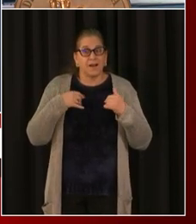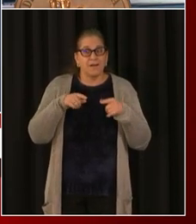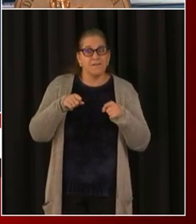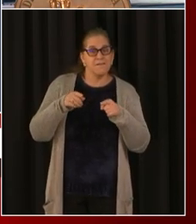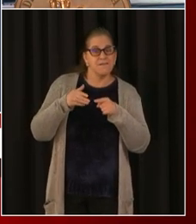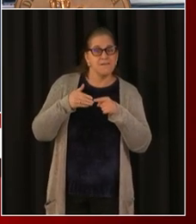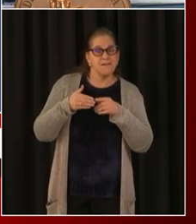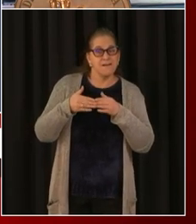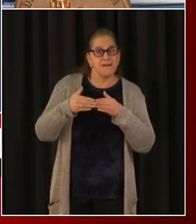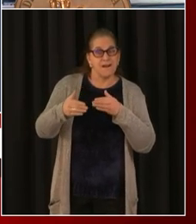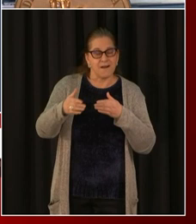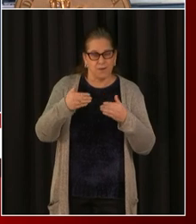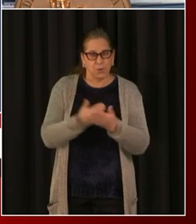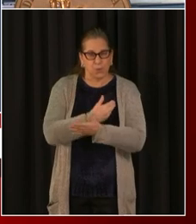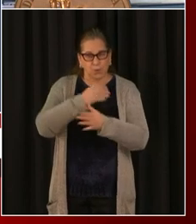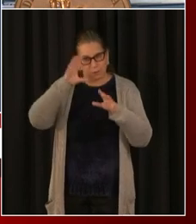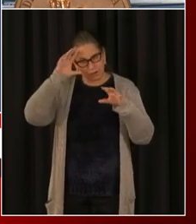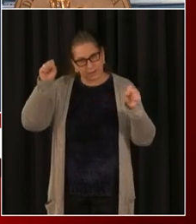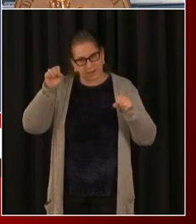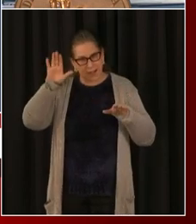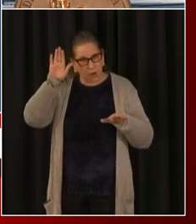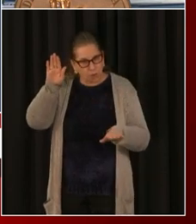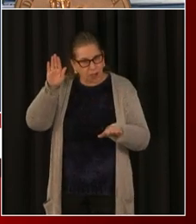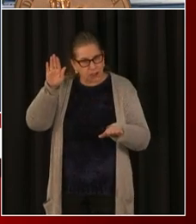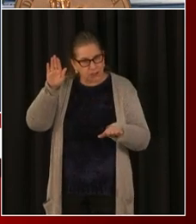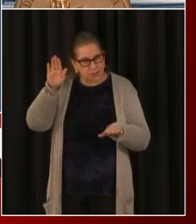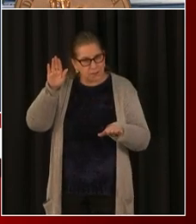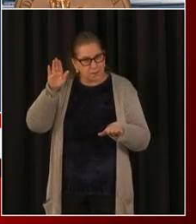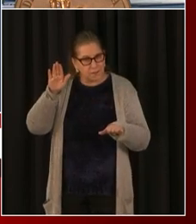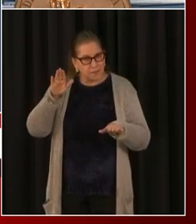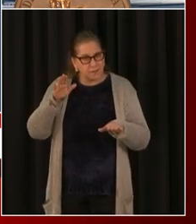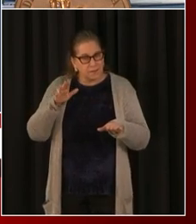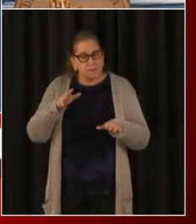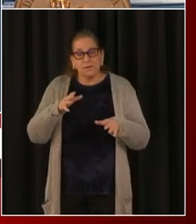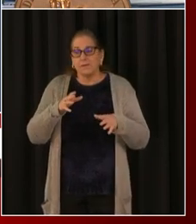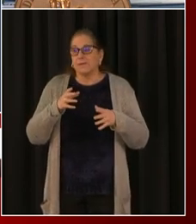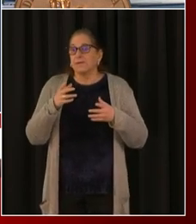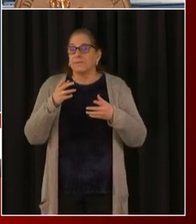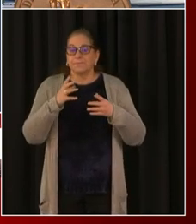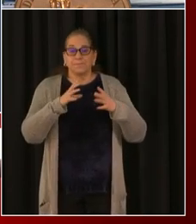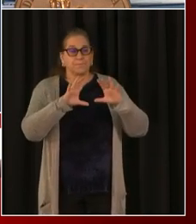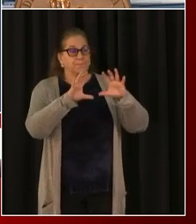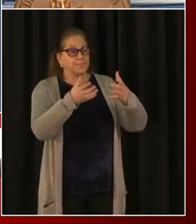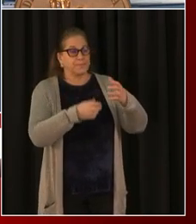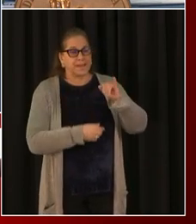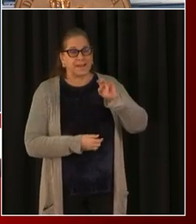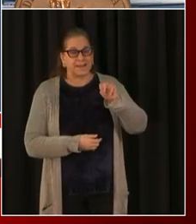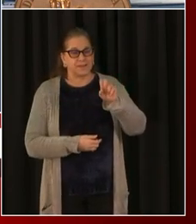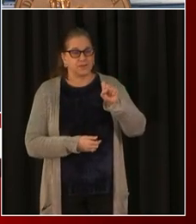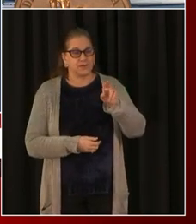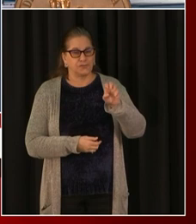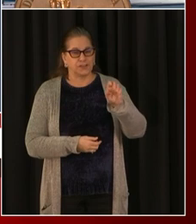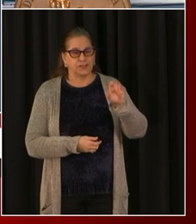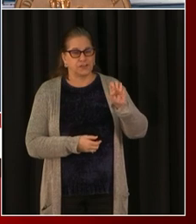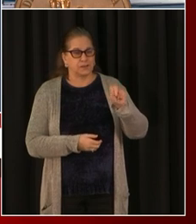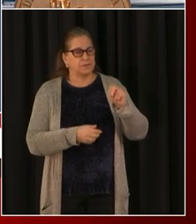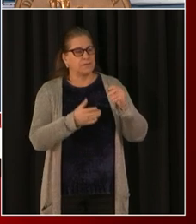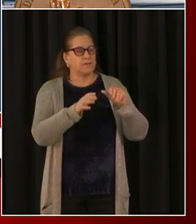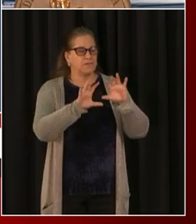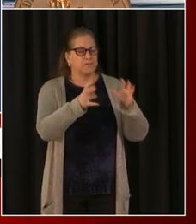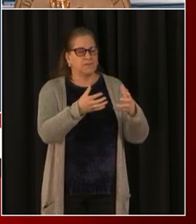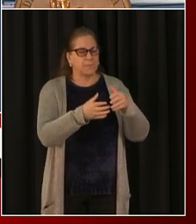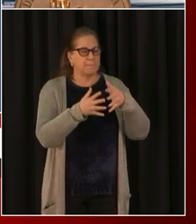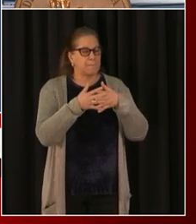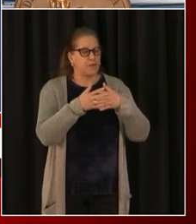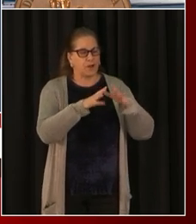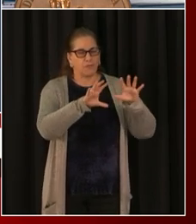right now are to encourage Americans to participate virtually and to protect